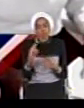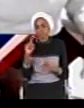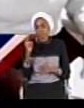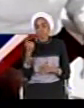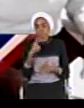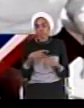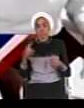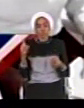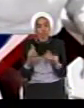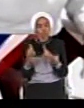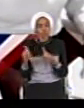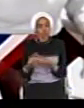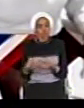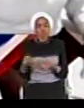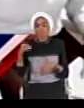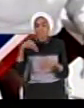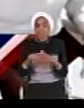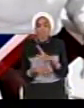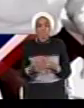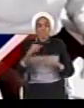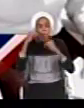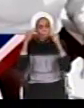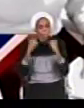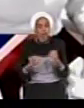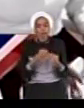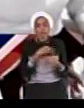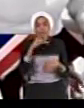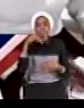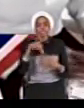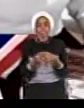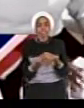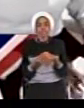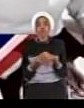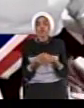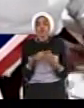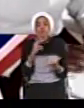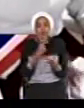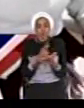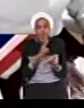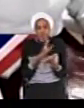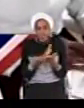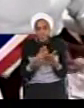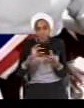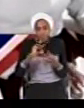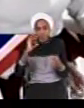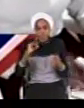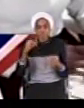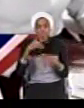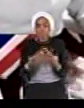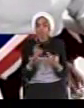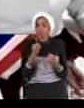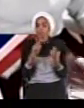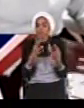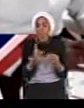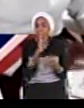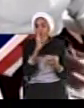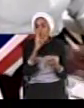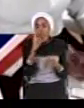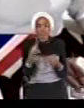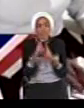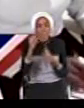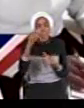in power and in the Holy Ghost, and in much assurance, as ye know what manner